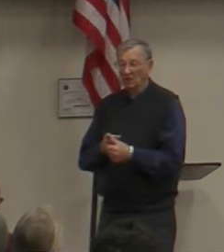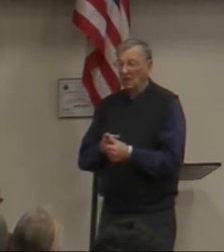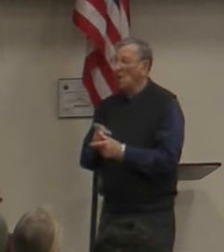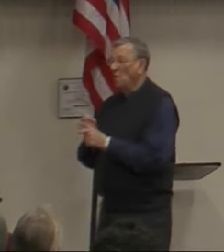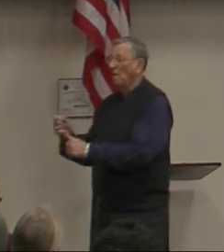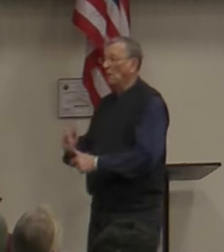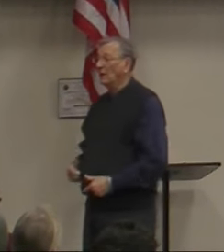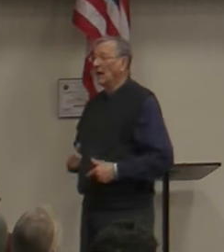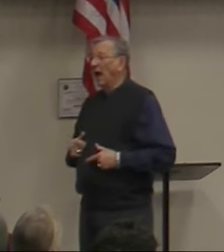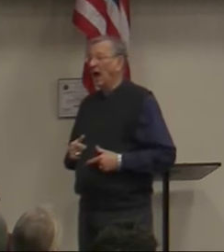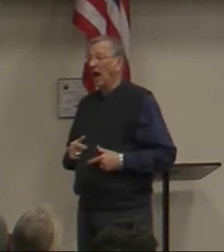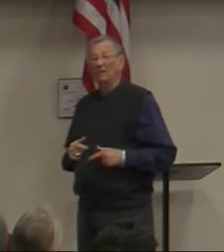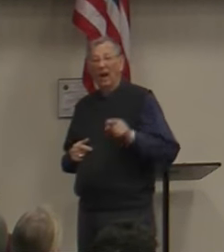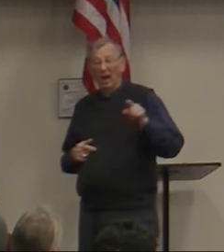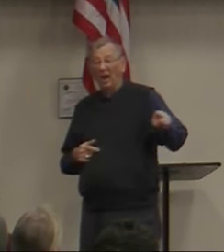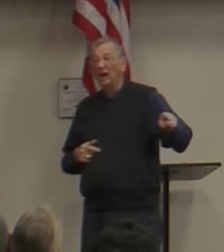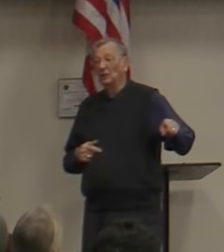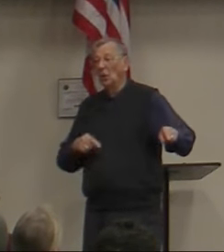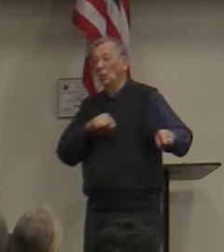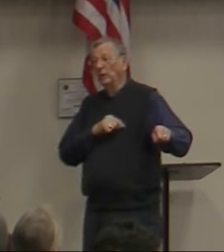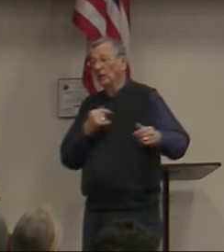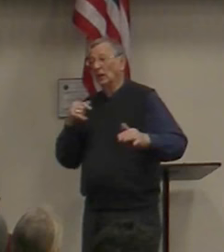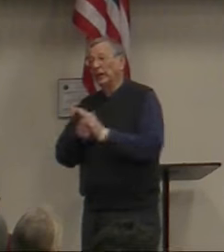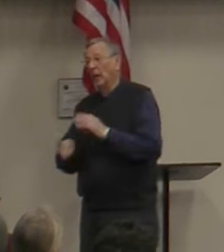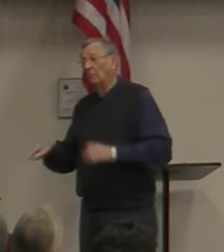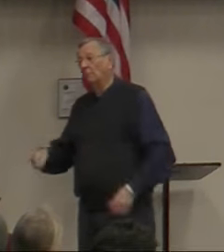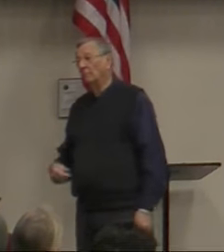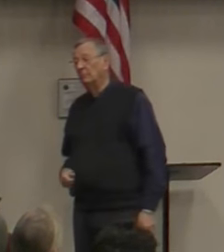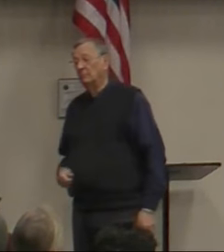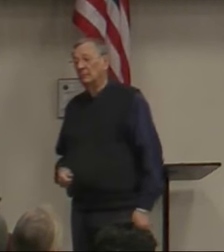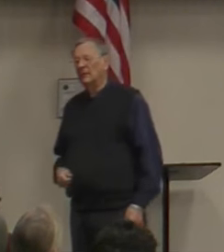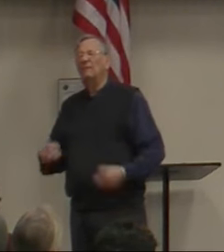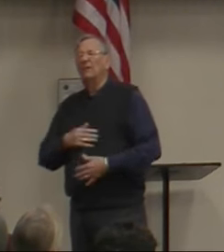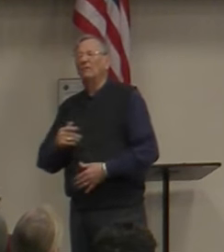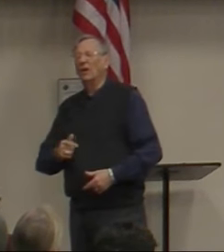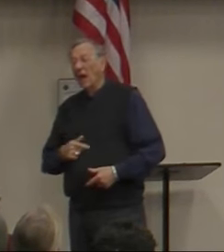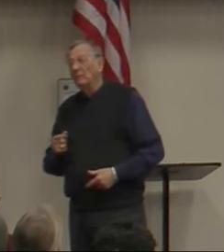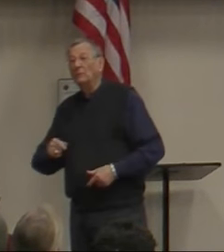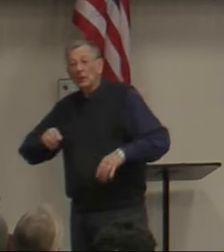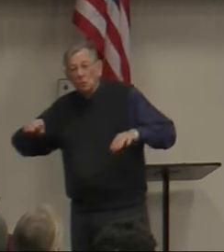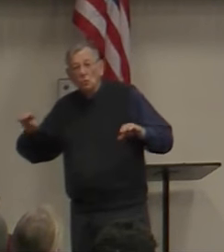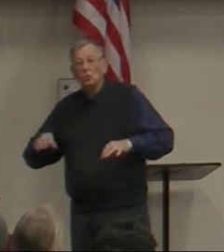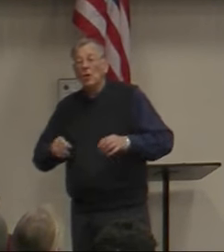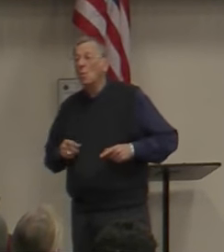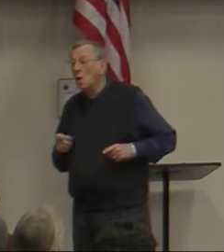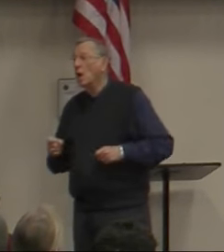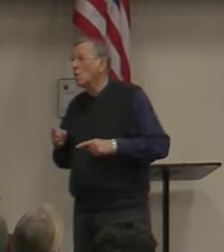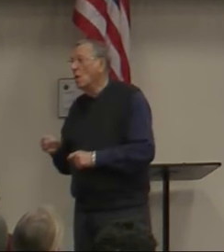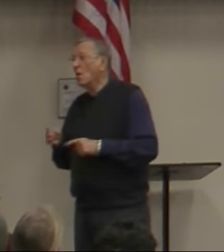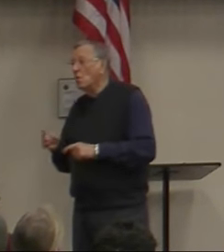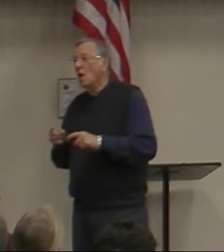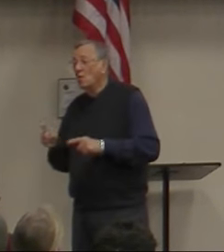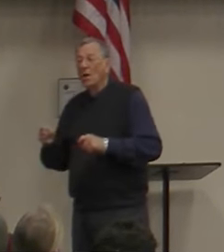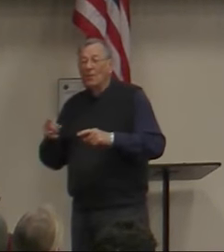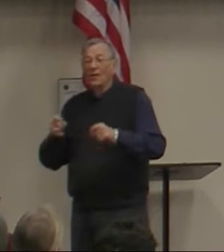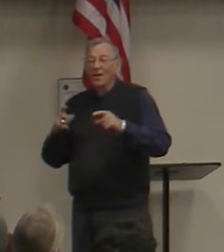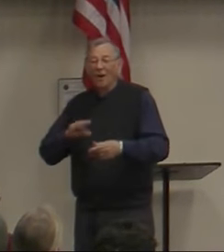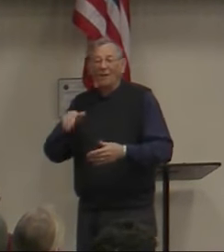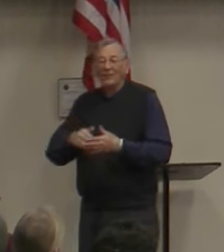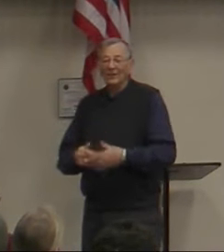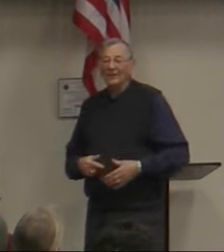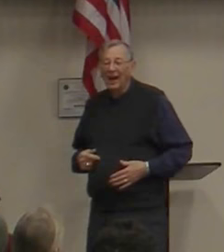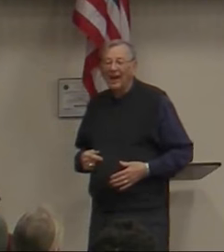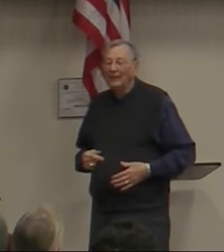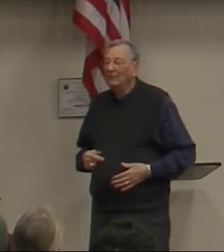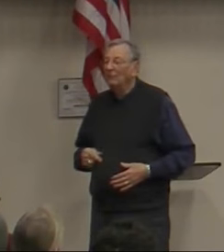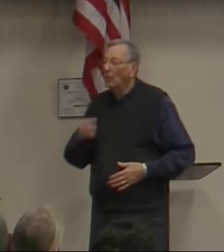life after hearing of Jezebel's threats. He feared for his life, and he's been doing a lot of running on just some water and